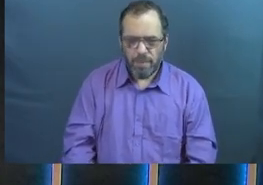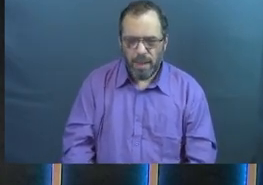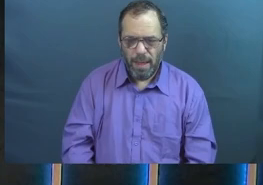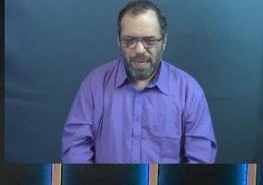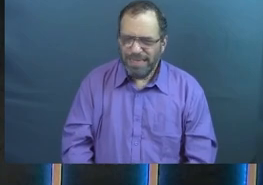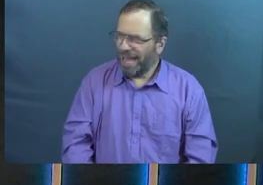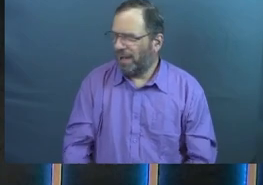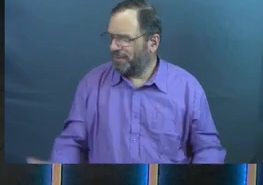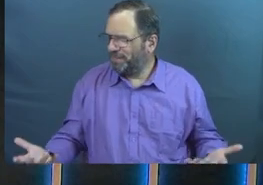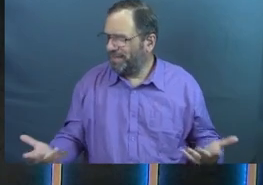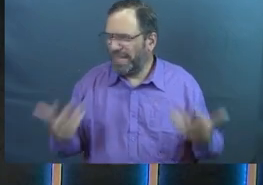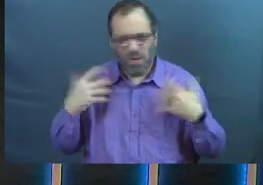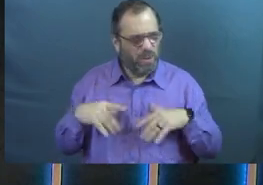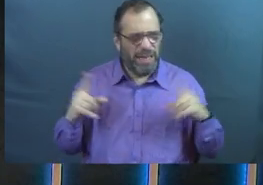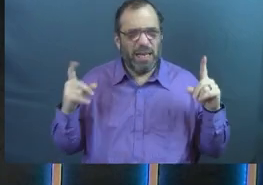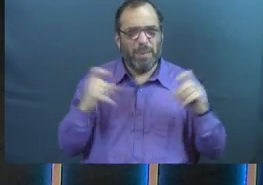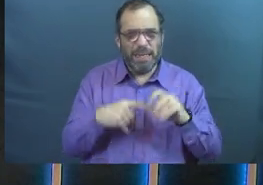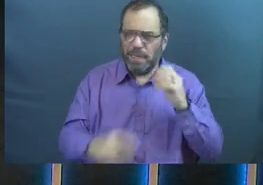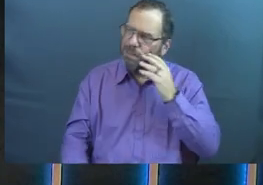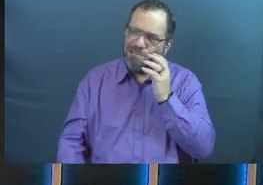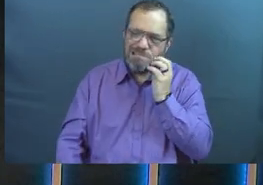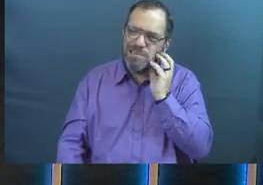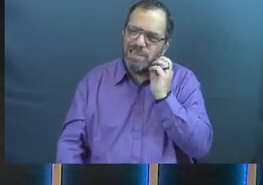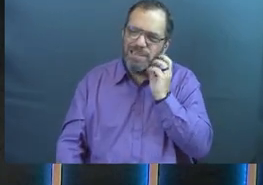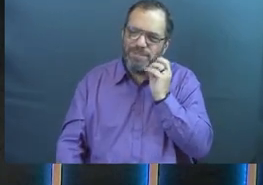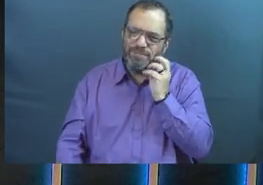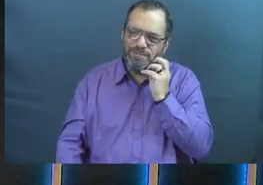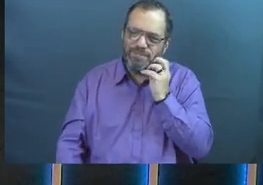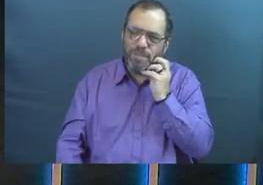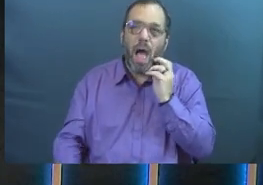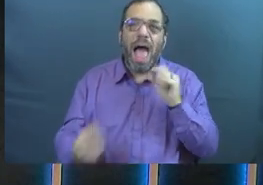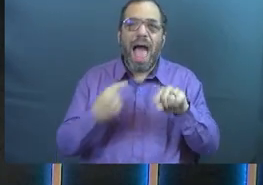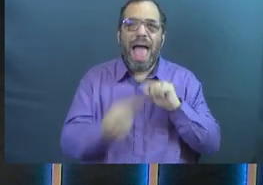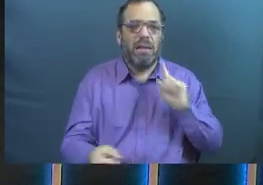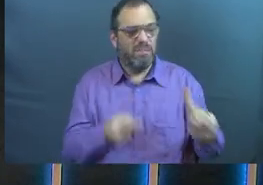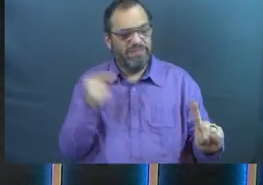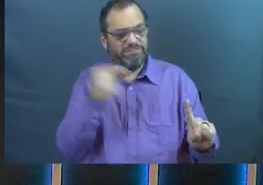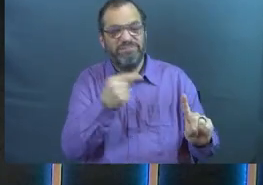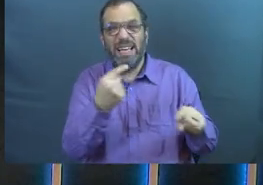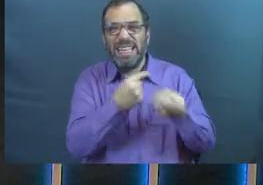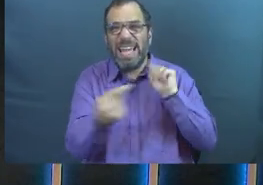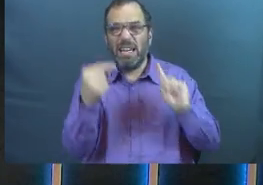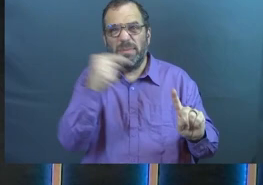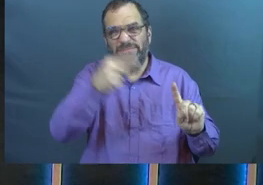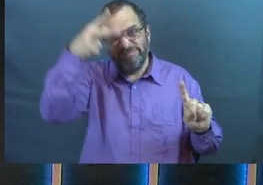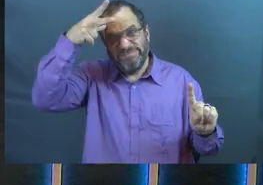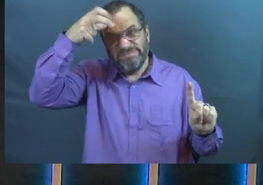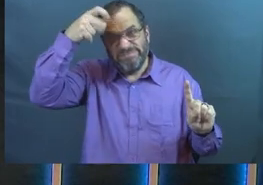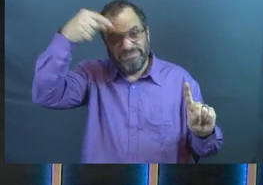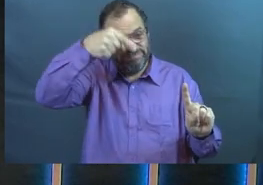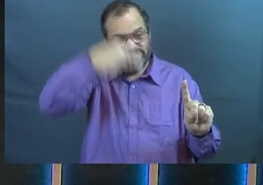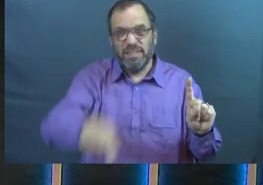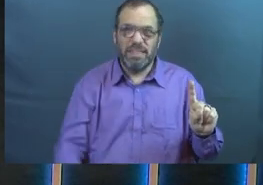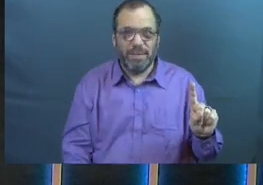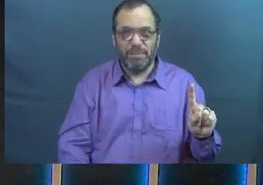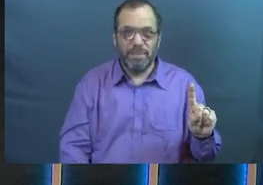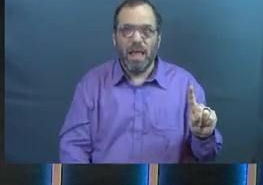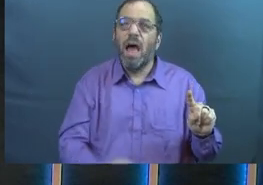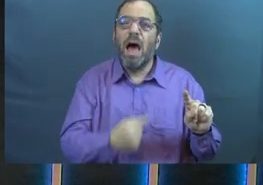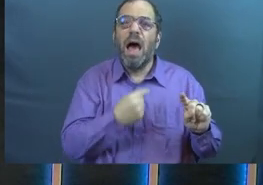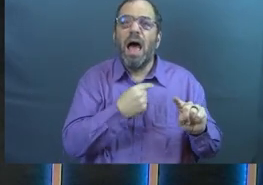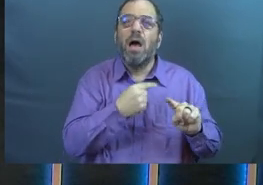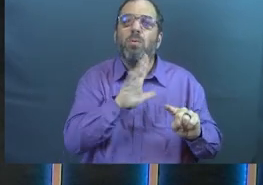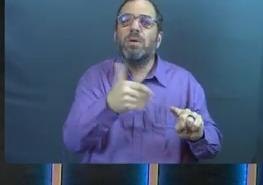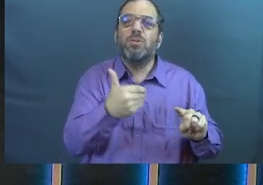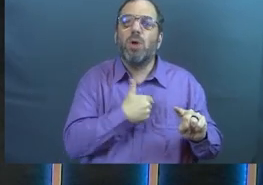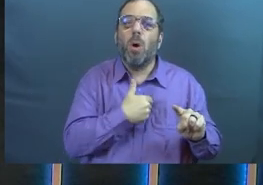As if this weren't complicated enough, we've got the enemy to consider. So there is an enemy to your